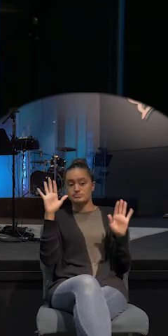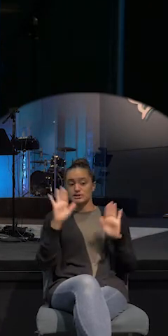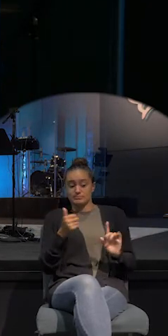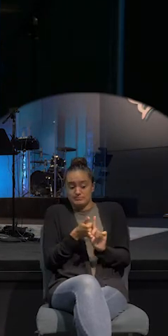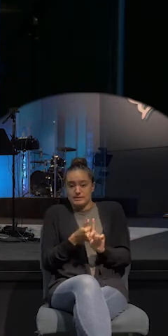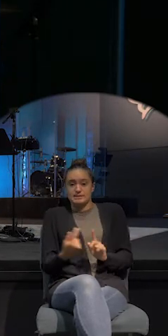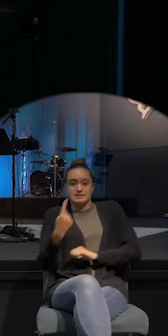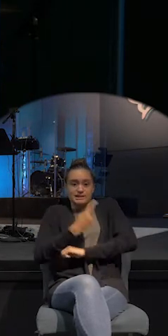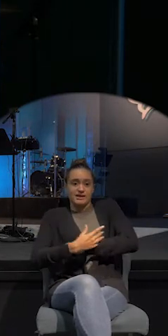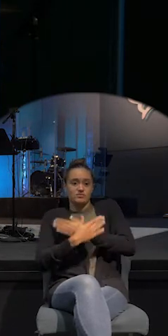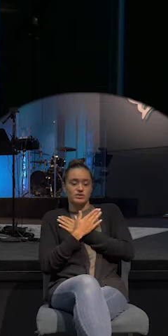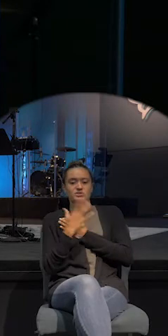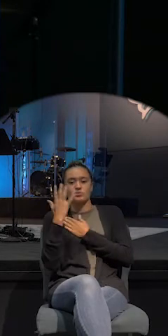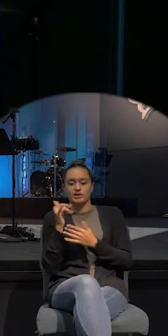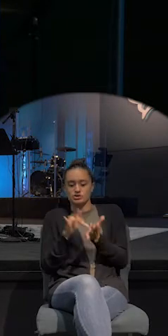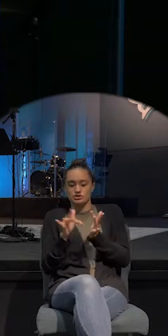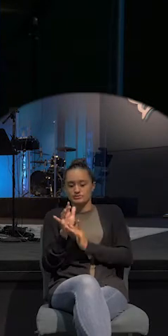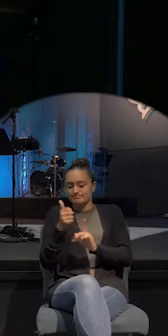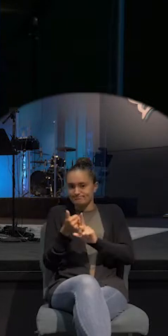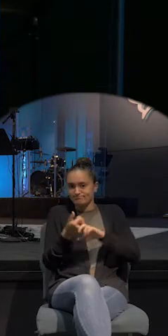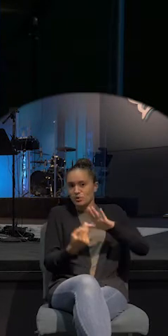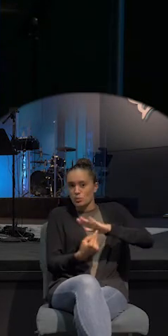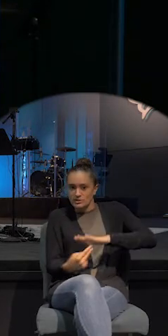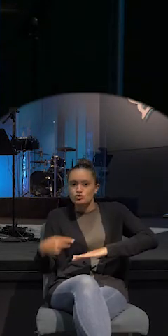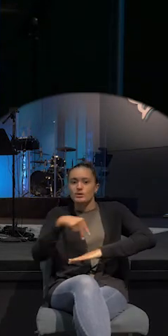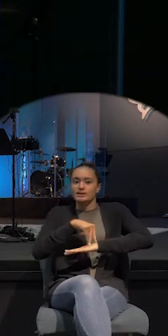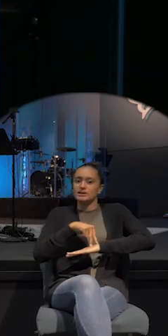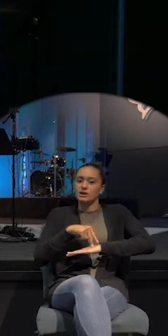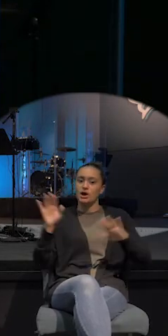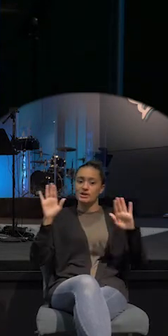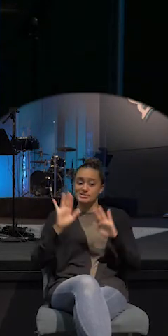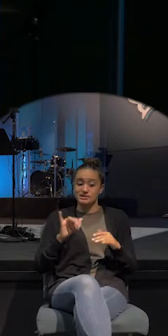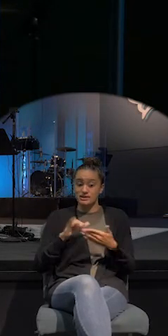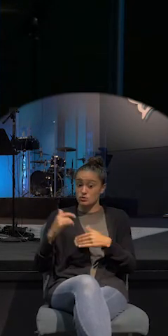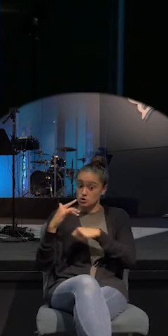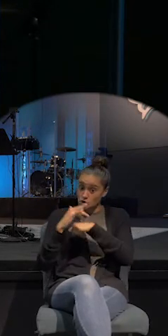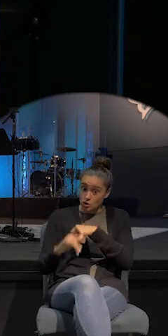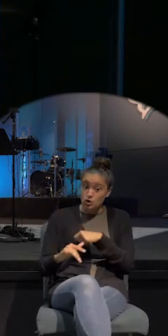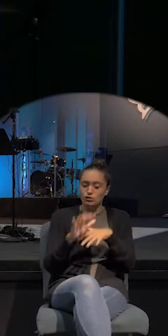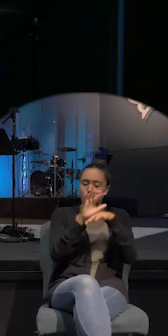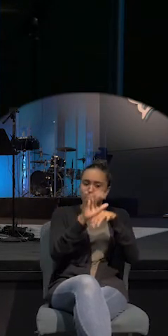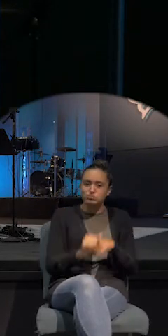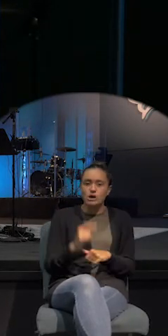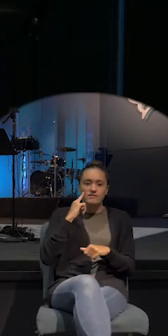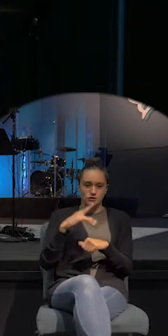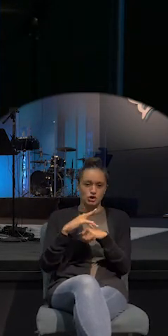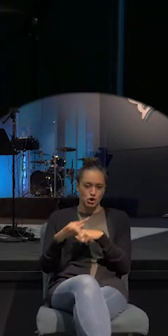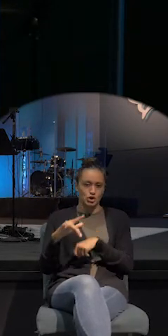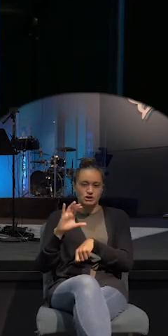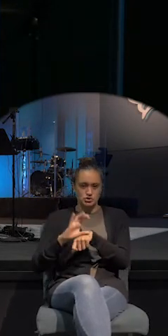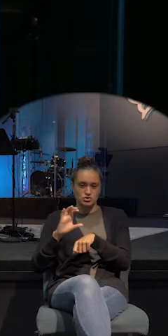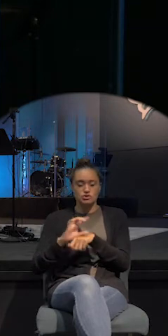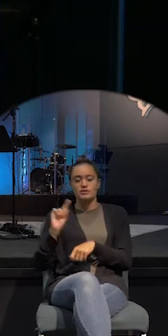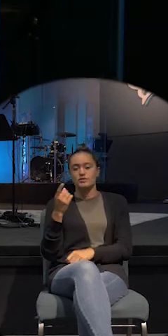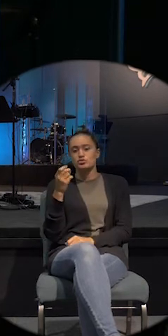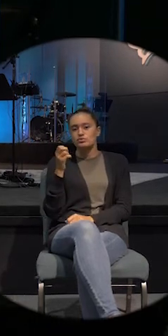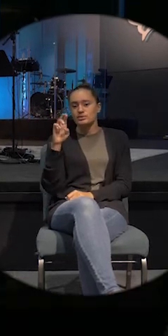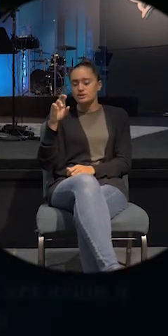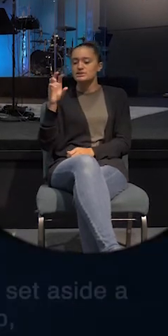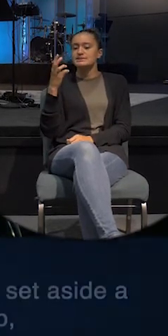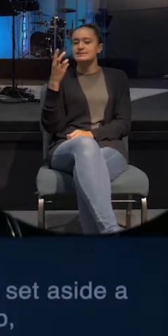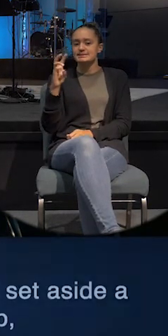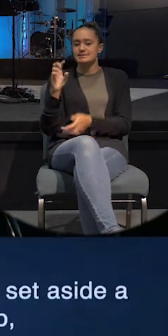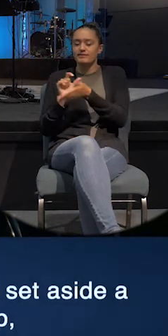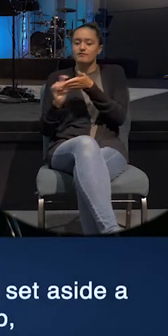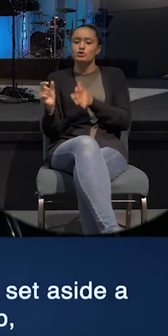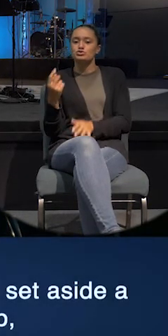Jesus was resurrected on Sunday. And it was very early the practice of the early church. In 1 Corinthians 16, verse